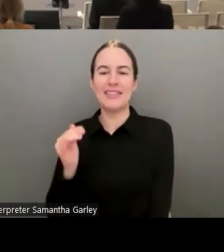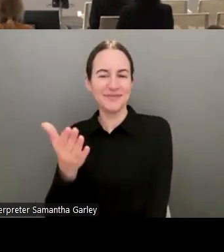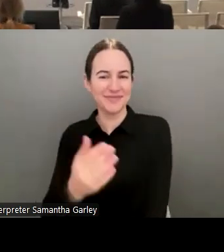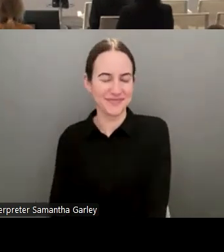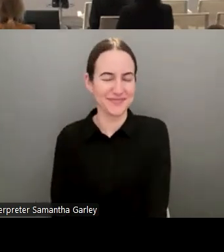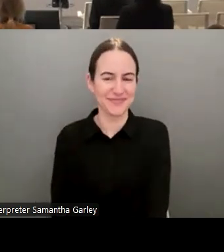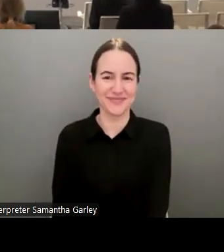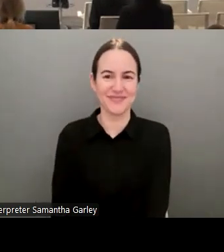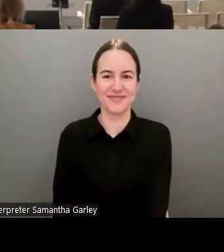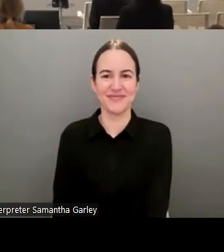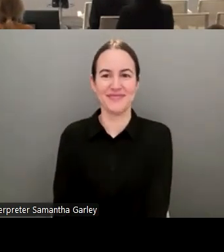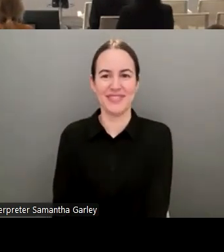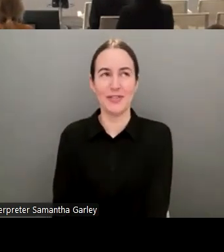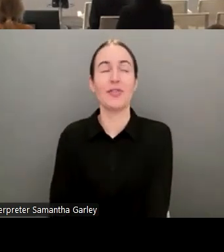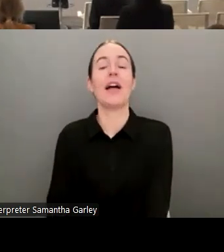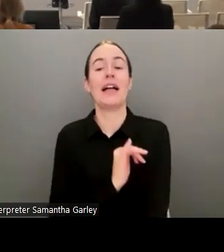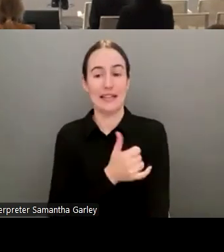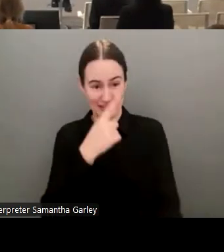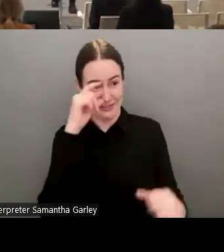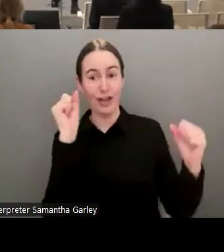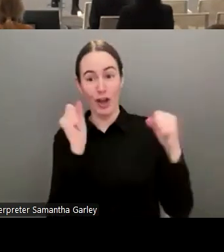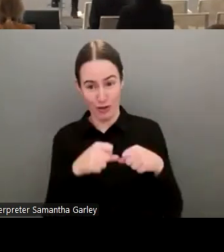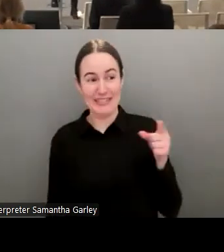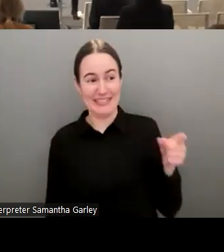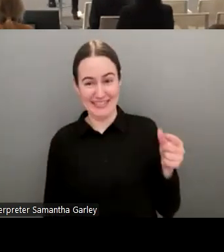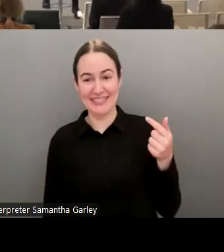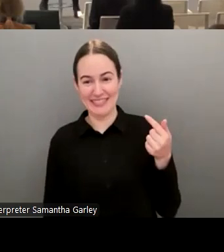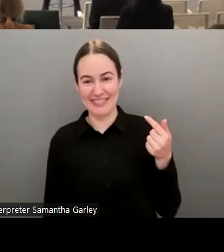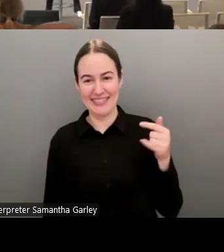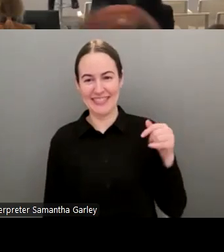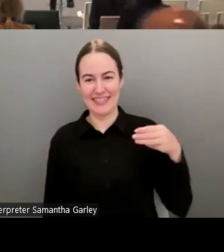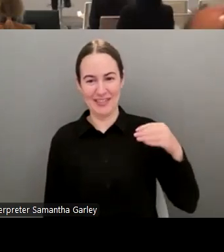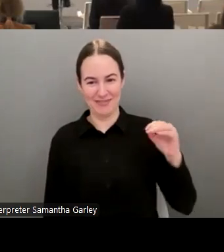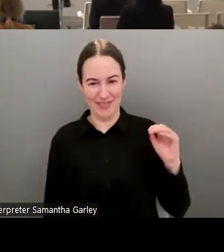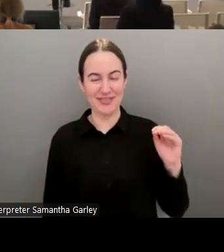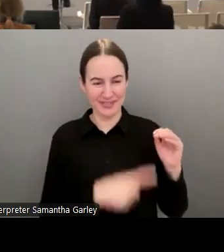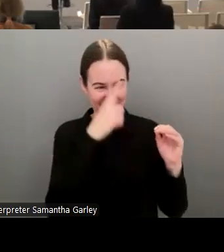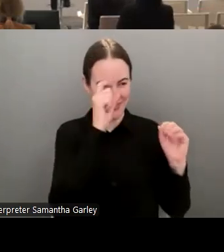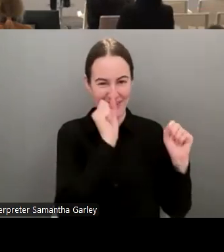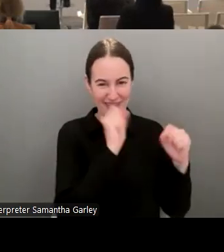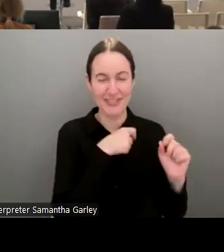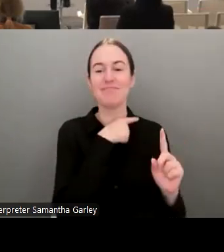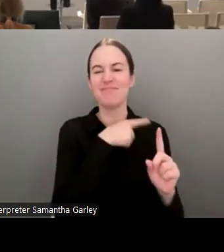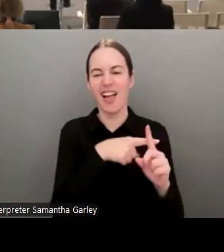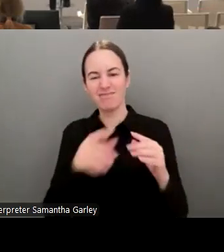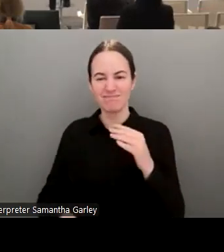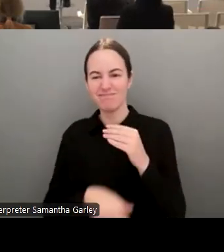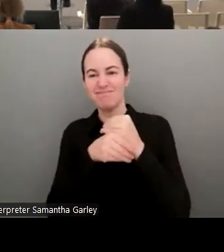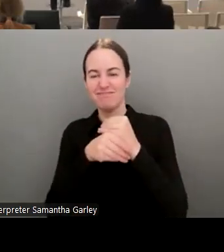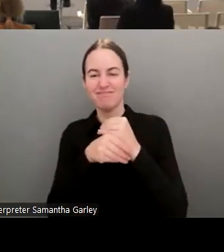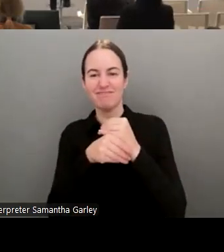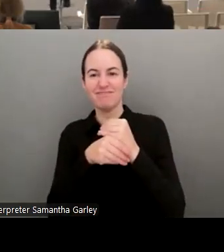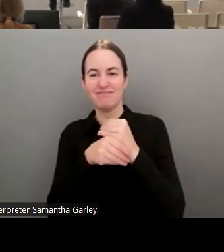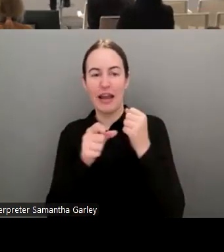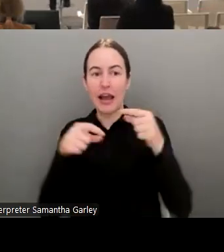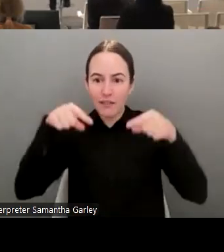Well, all of those mentioned by Timo. Yeah, but also I want to mention all of these live